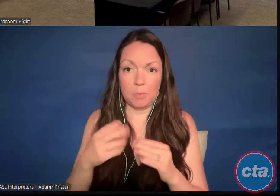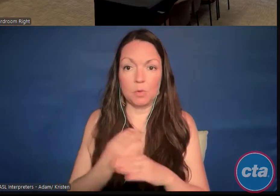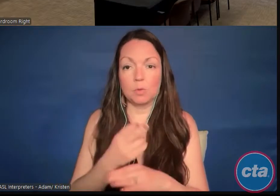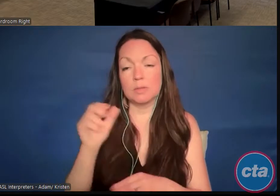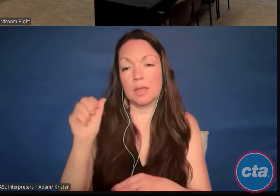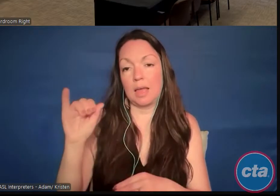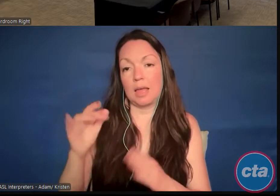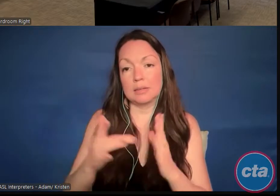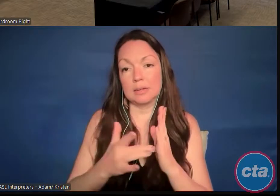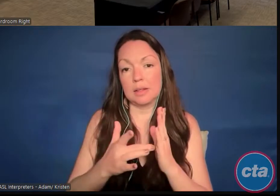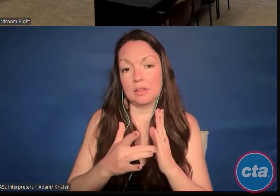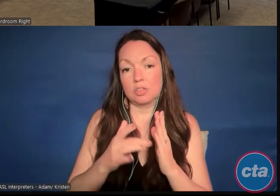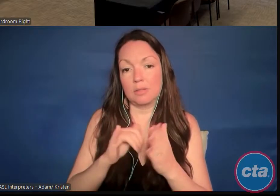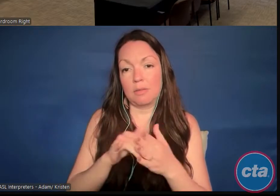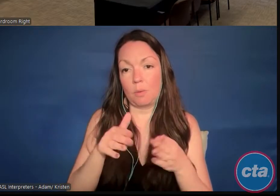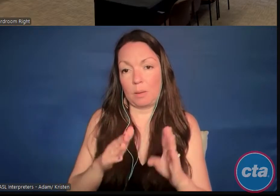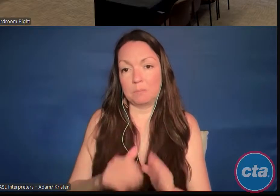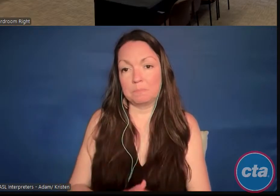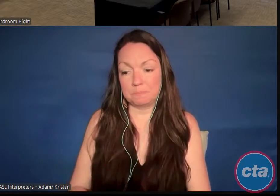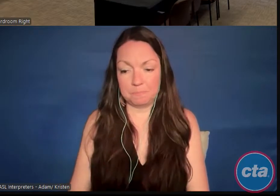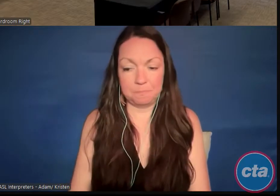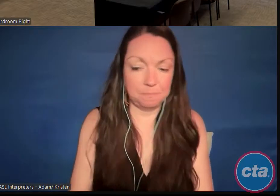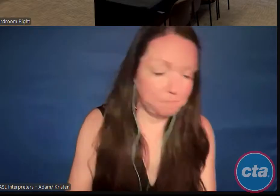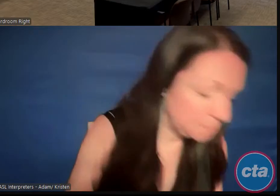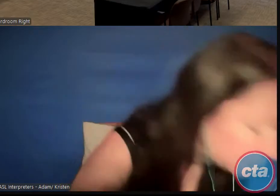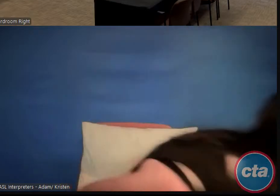AI technology in that way.